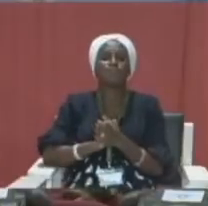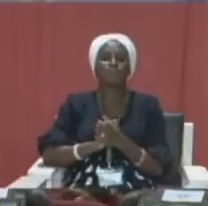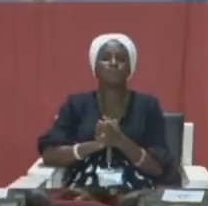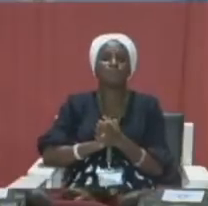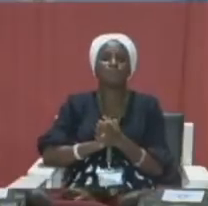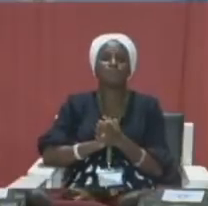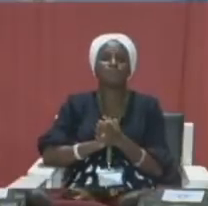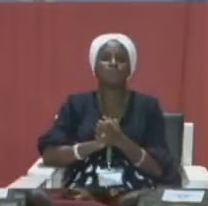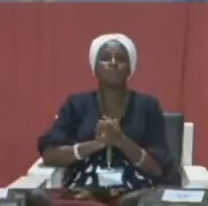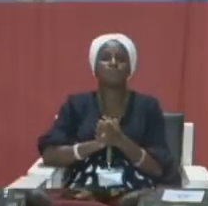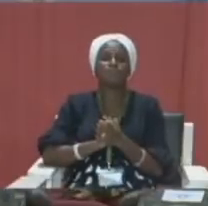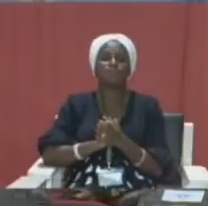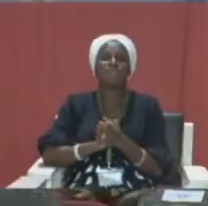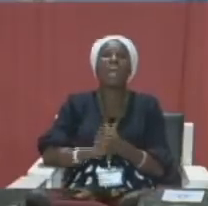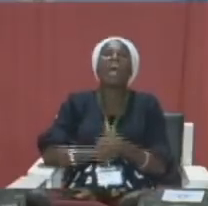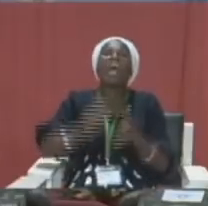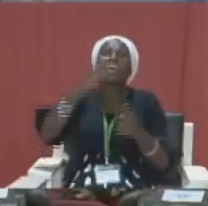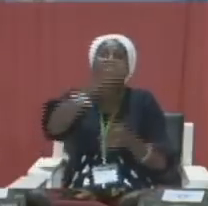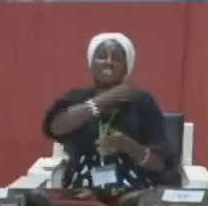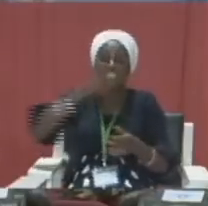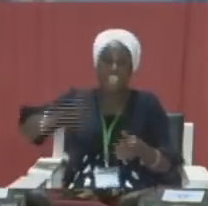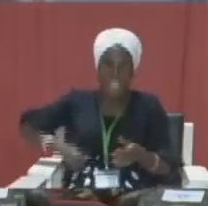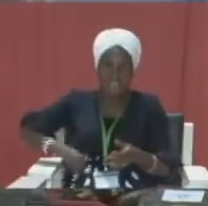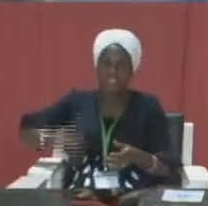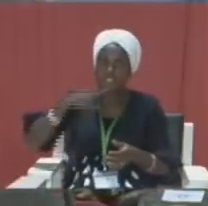But David confirmed in